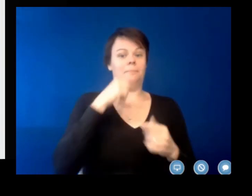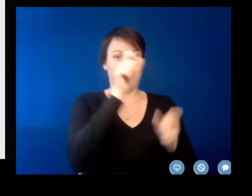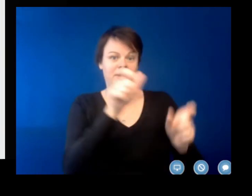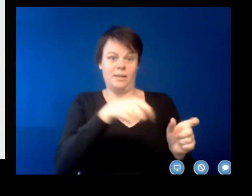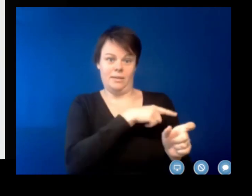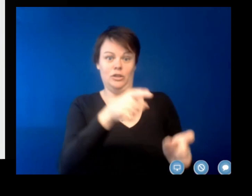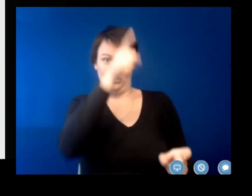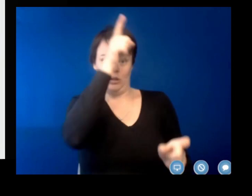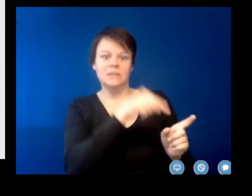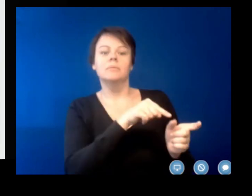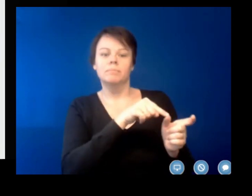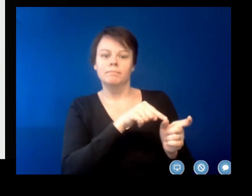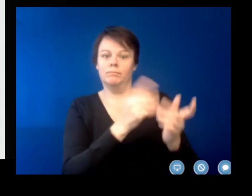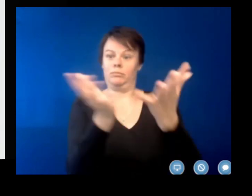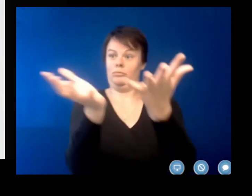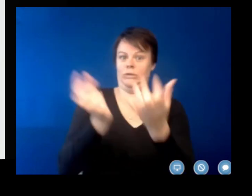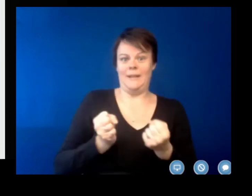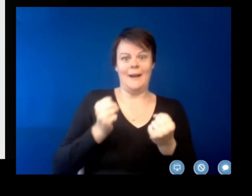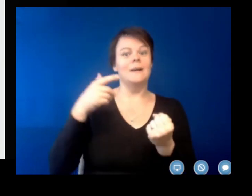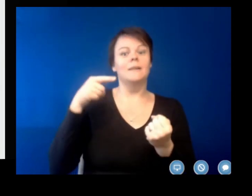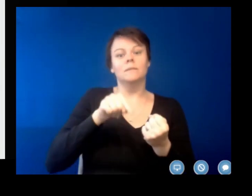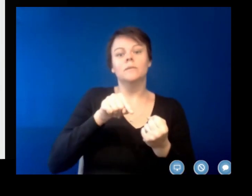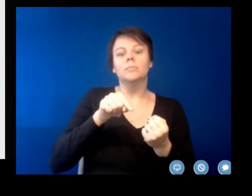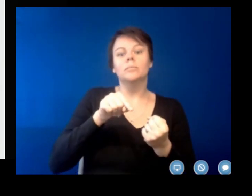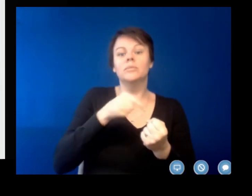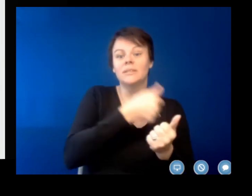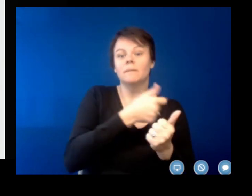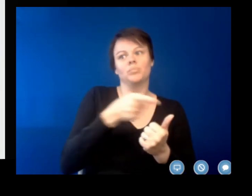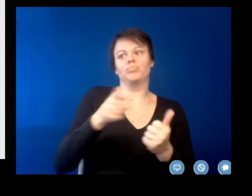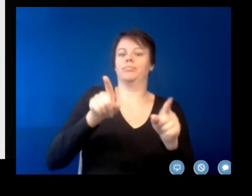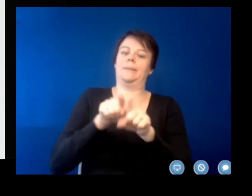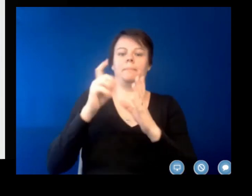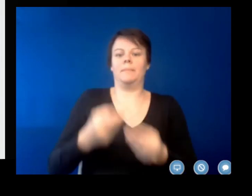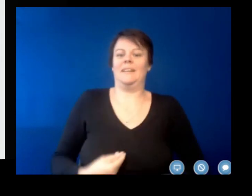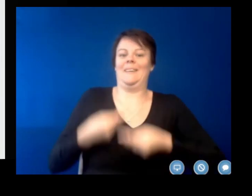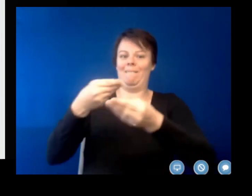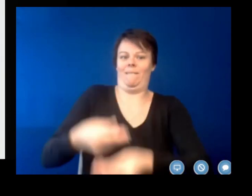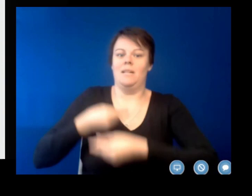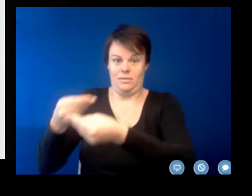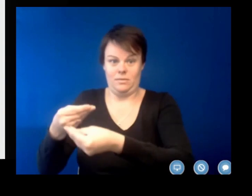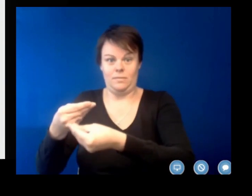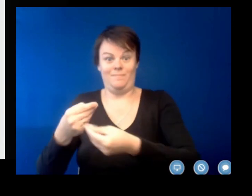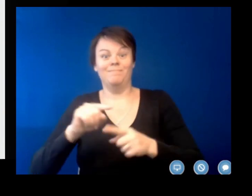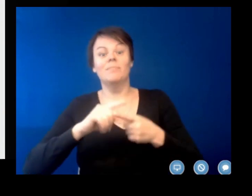asymmetric orientation. In all 3 studies, groups and individuals